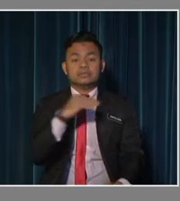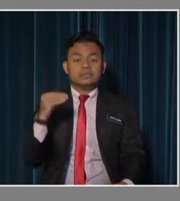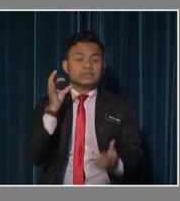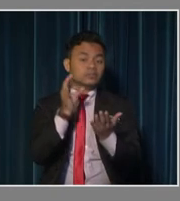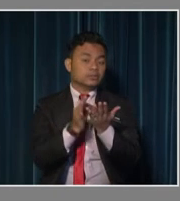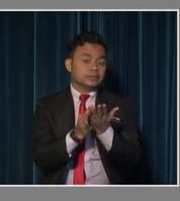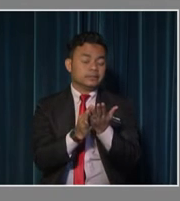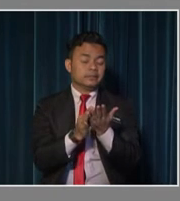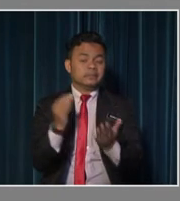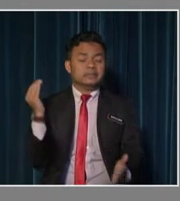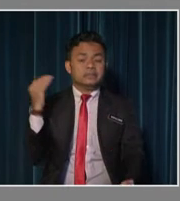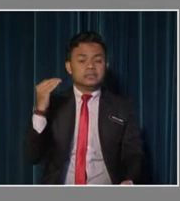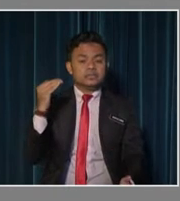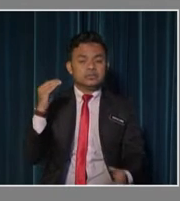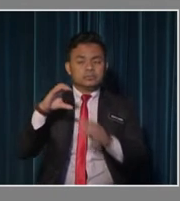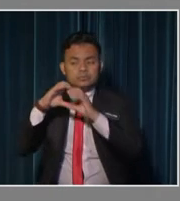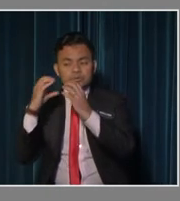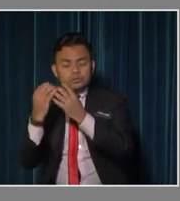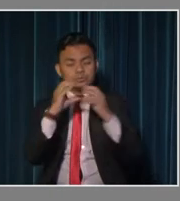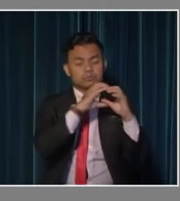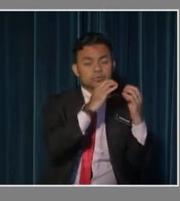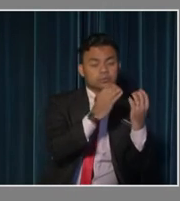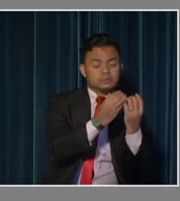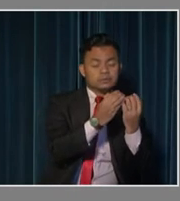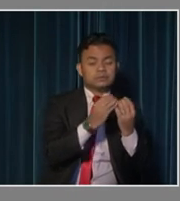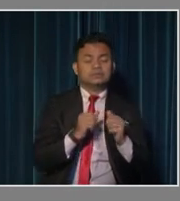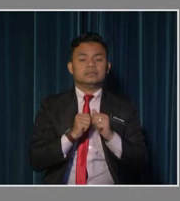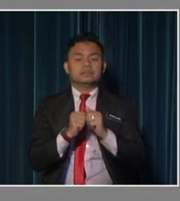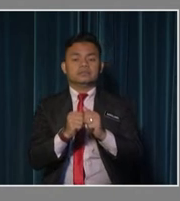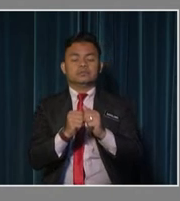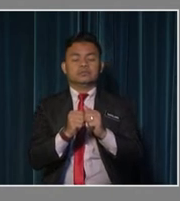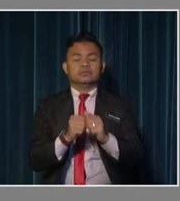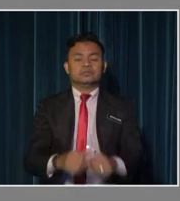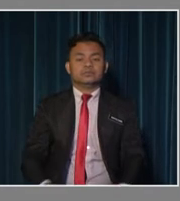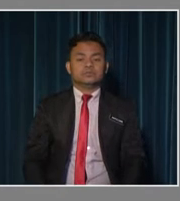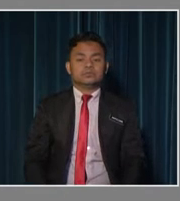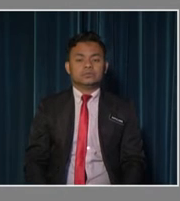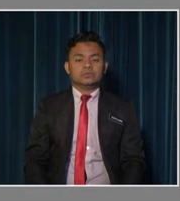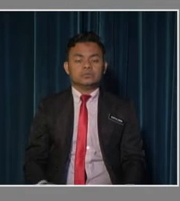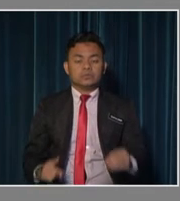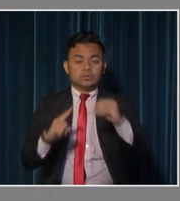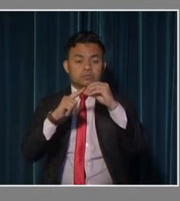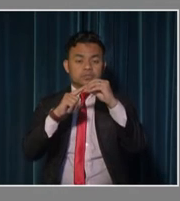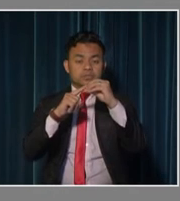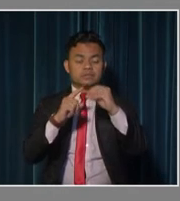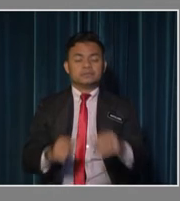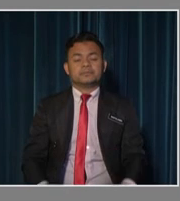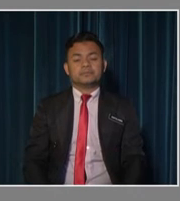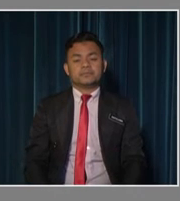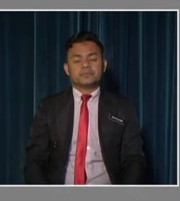classify these objects into two groups. The objects which are